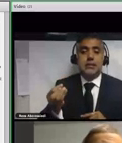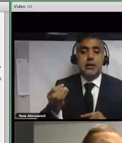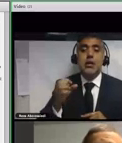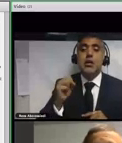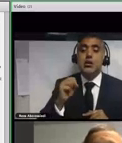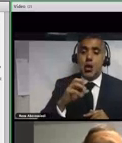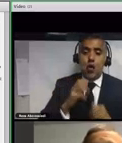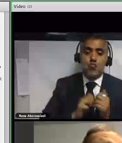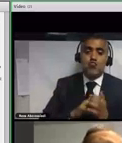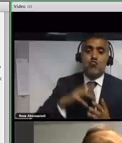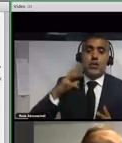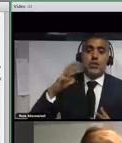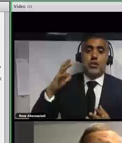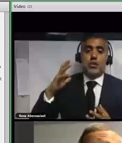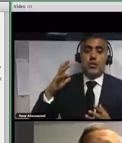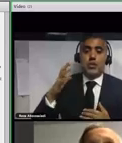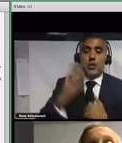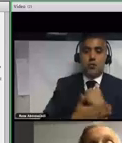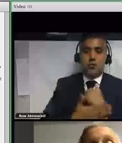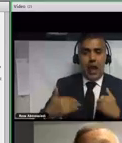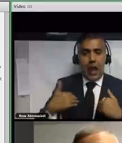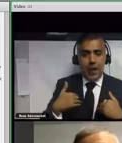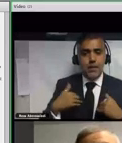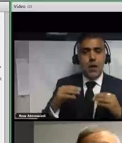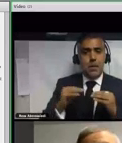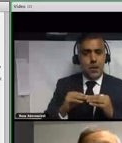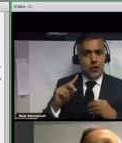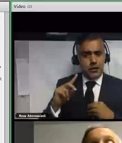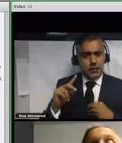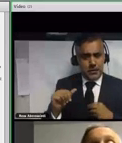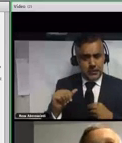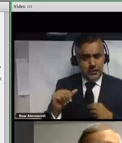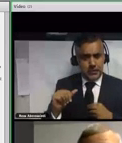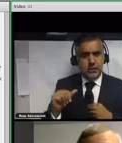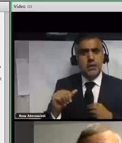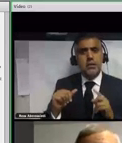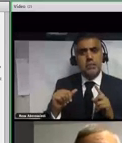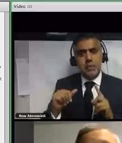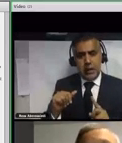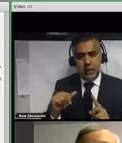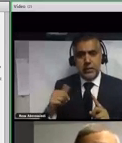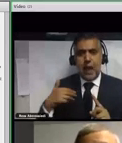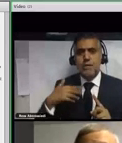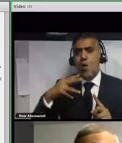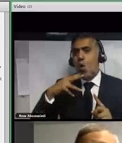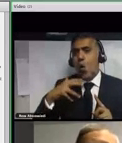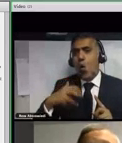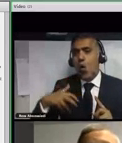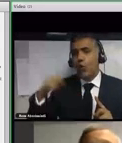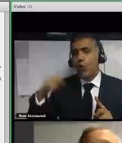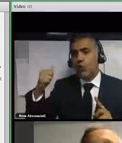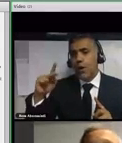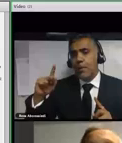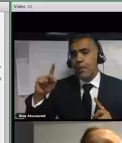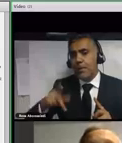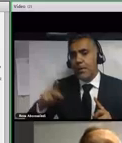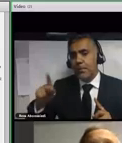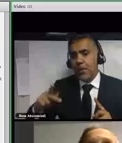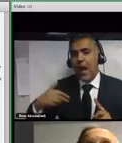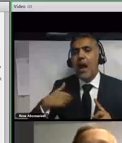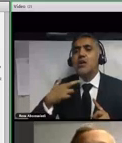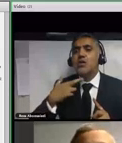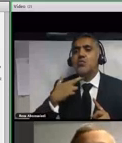richer country can start having more disability because they have older and older people who are more at risk